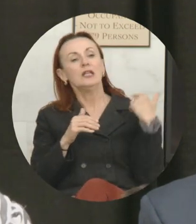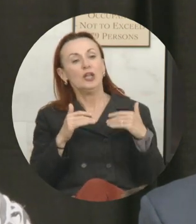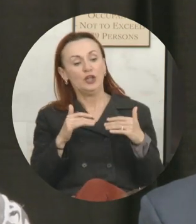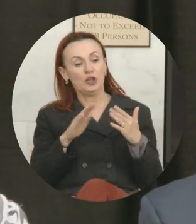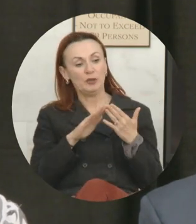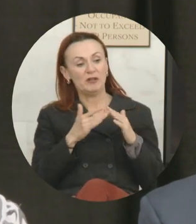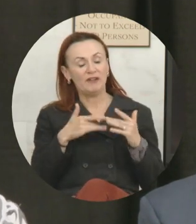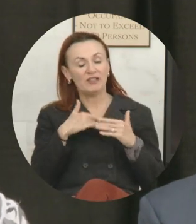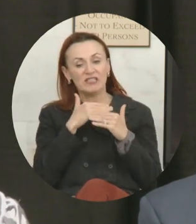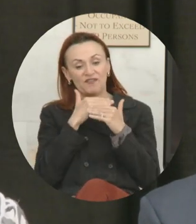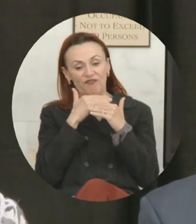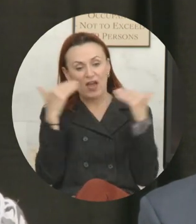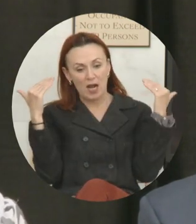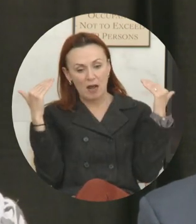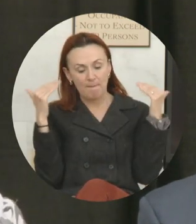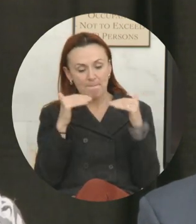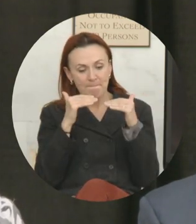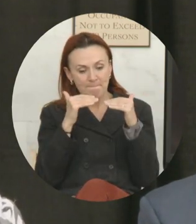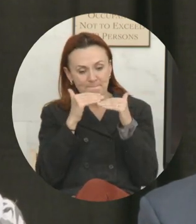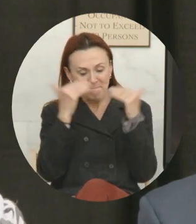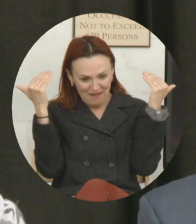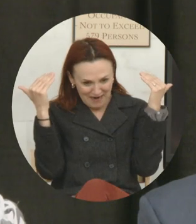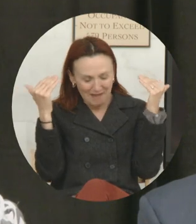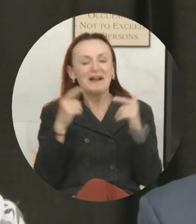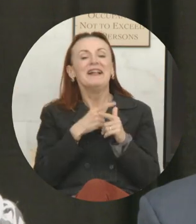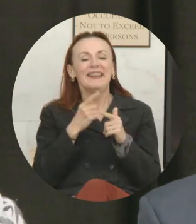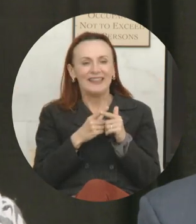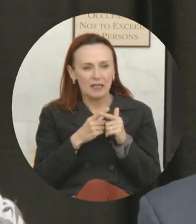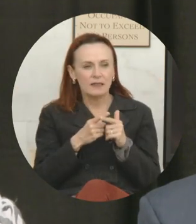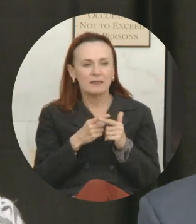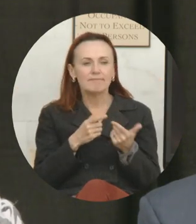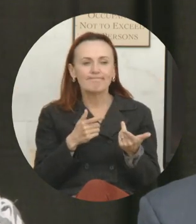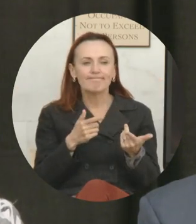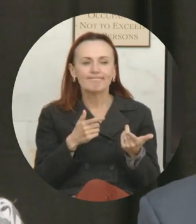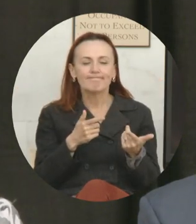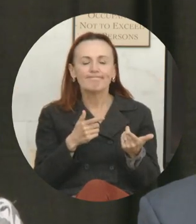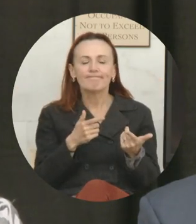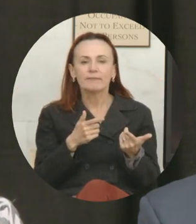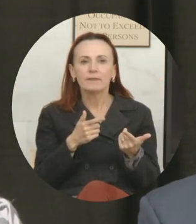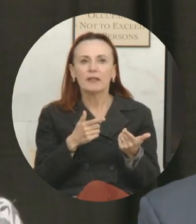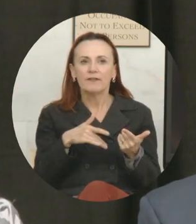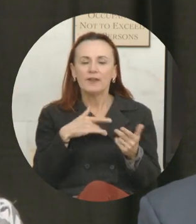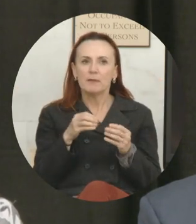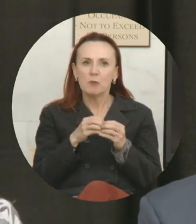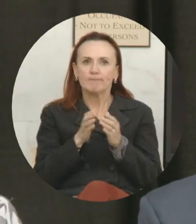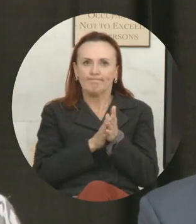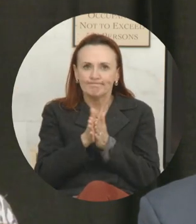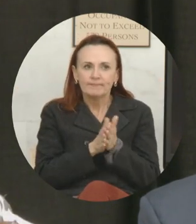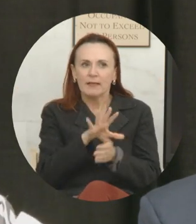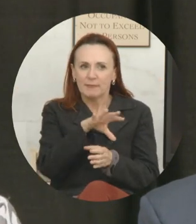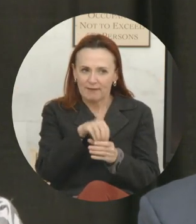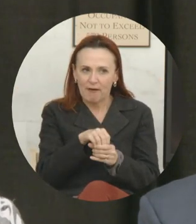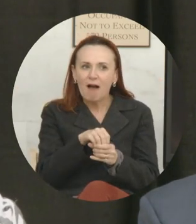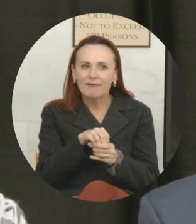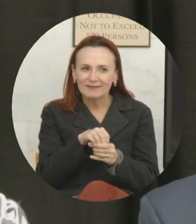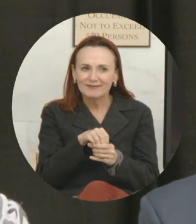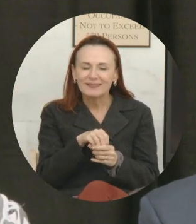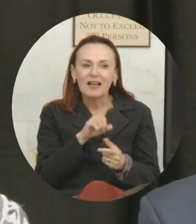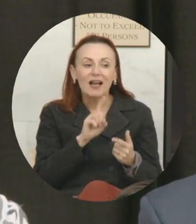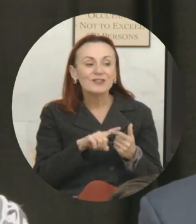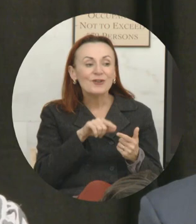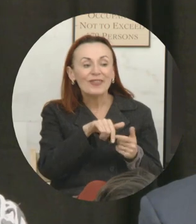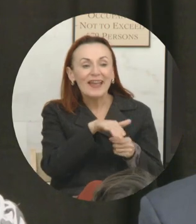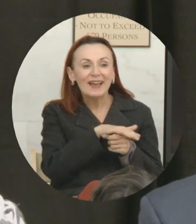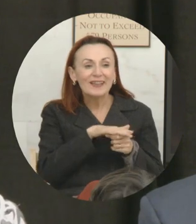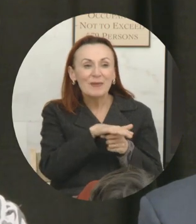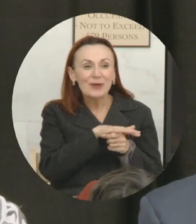of complacency and okay with the status quo. But until the community is fed up, things just